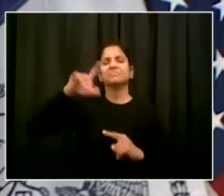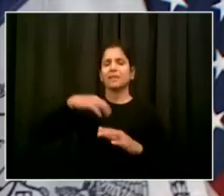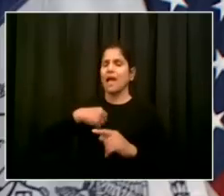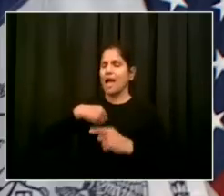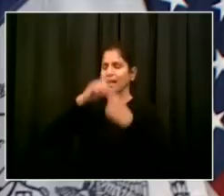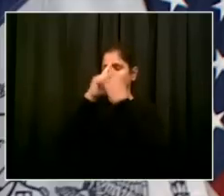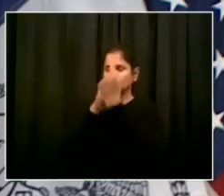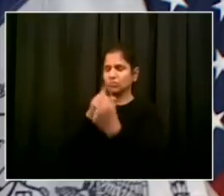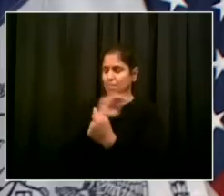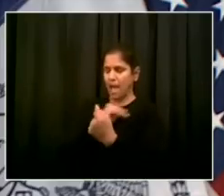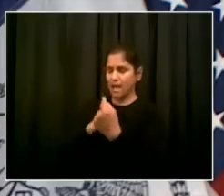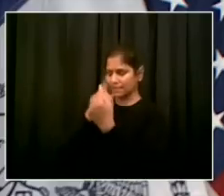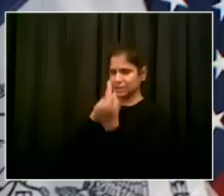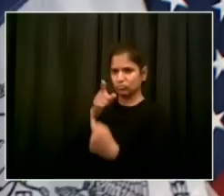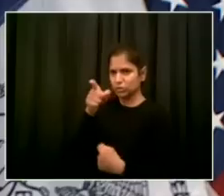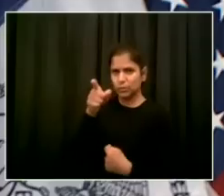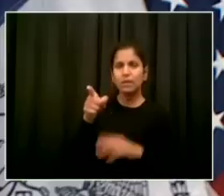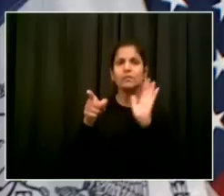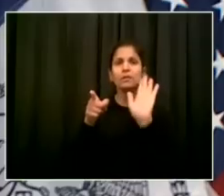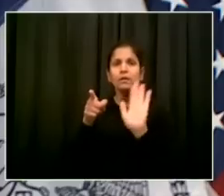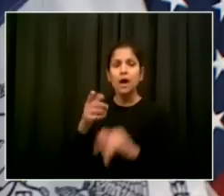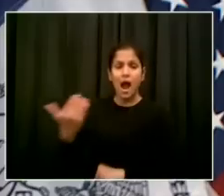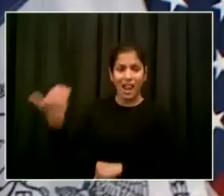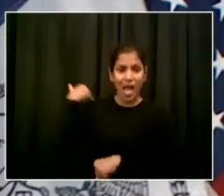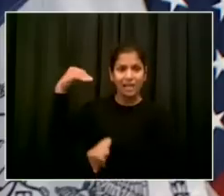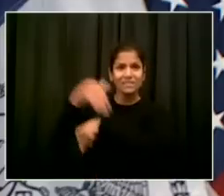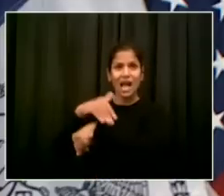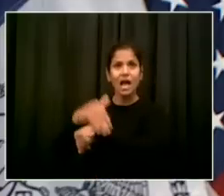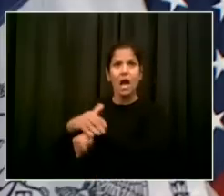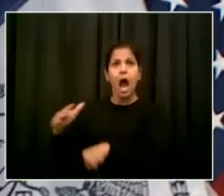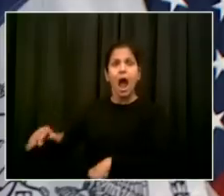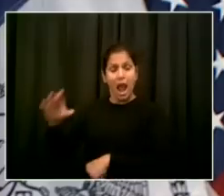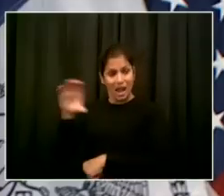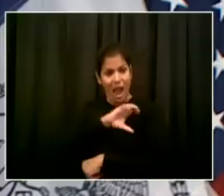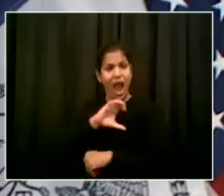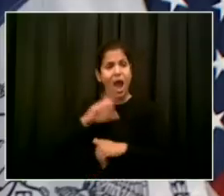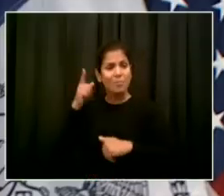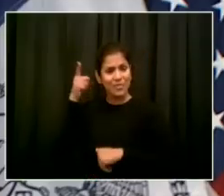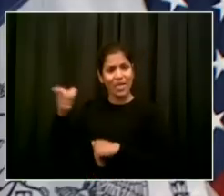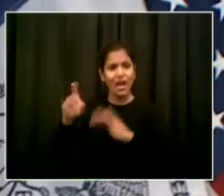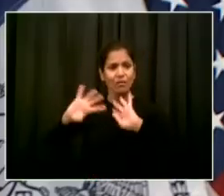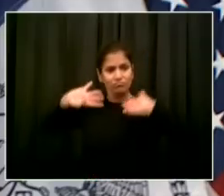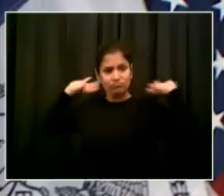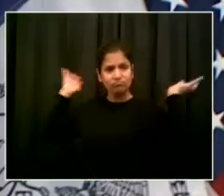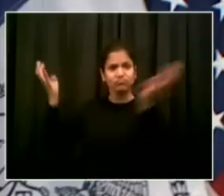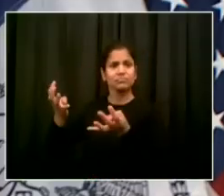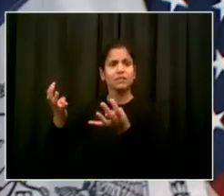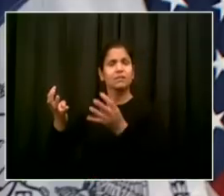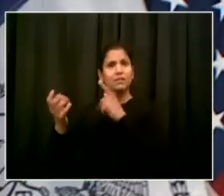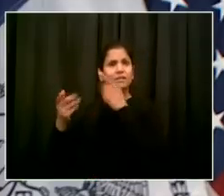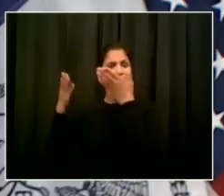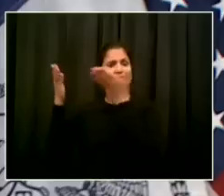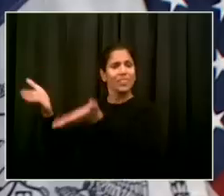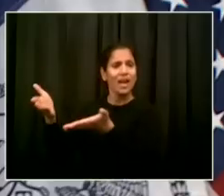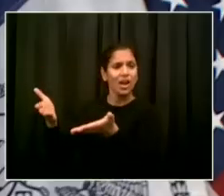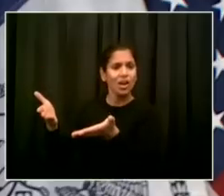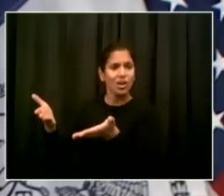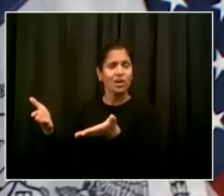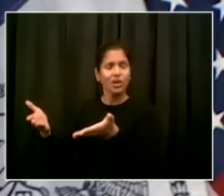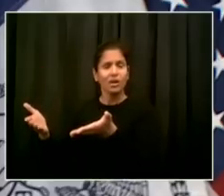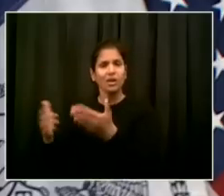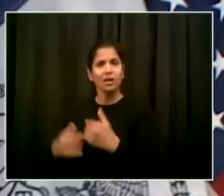message to all the communities affected and to the people in New York City about how tonight is going to be handled. I'm, again, instructing the